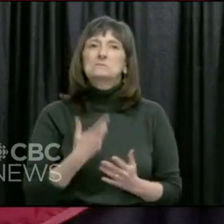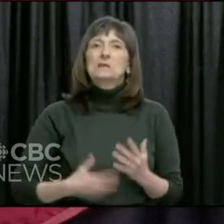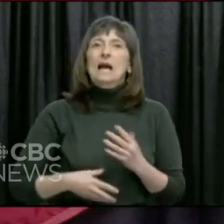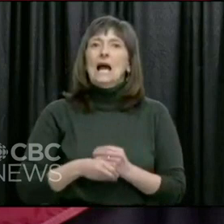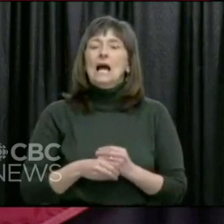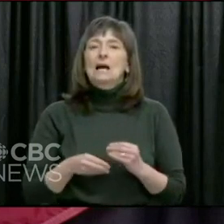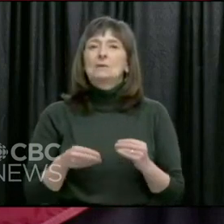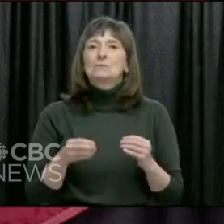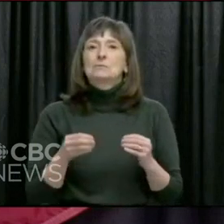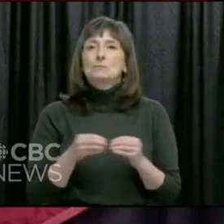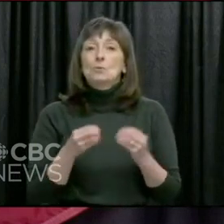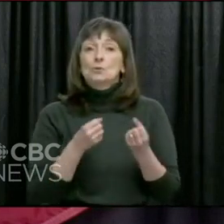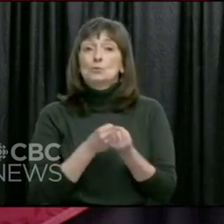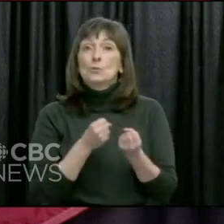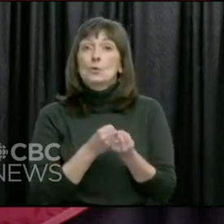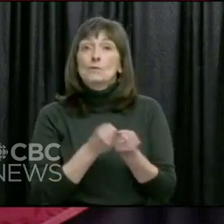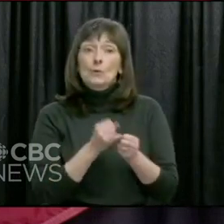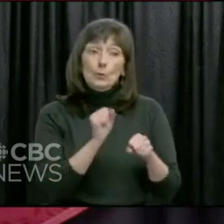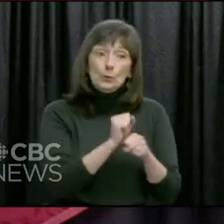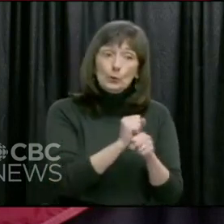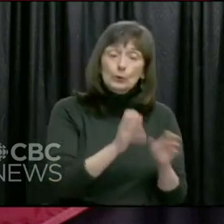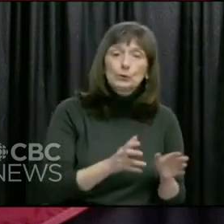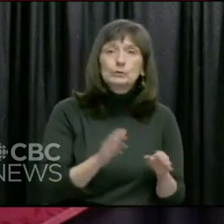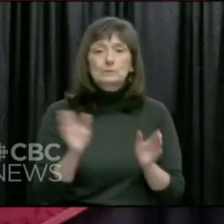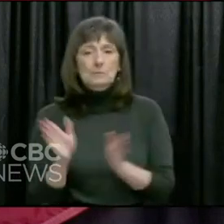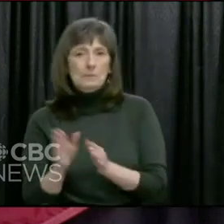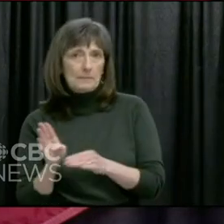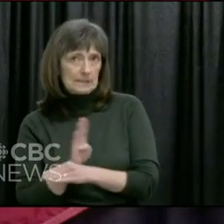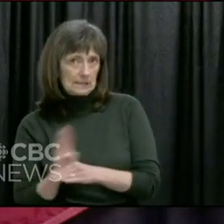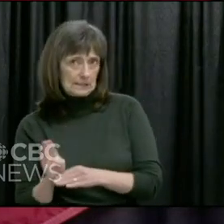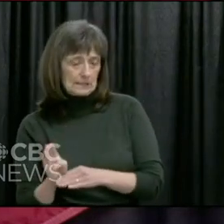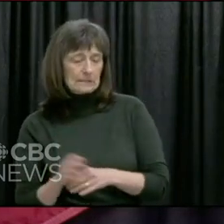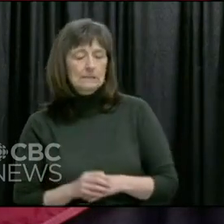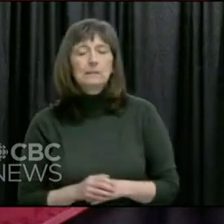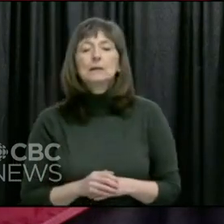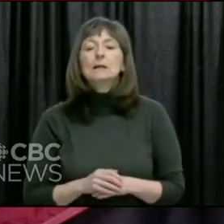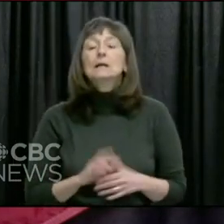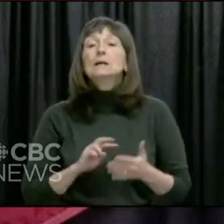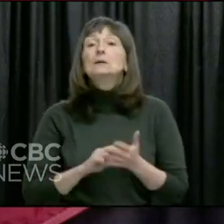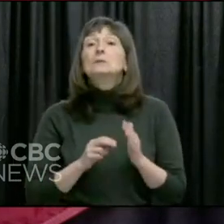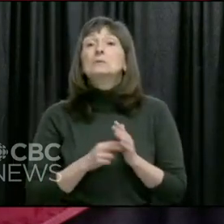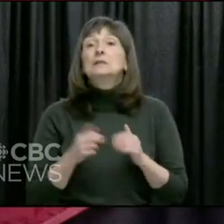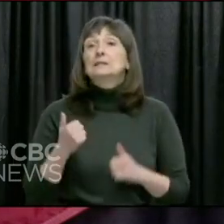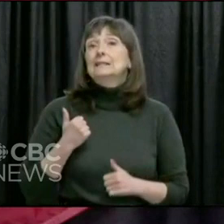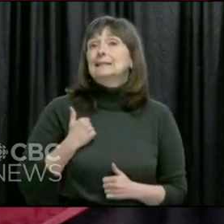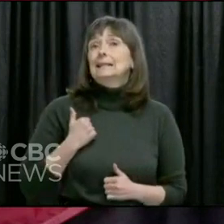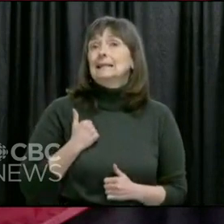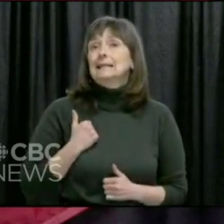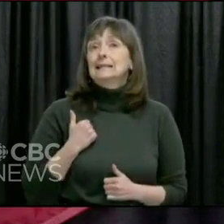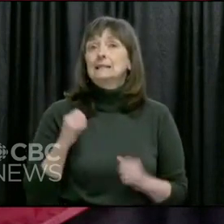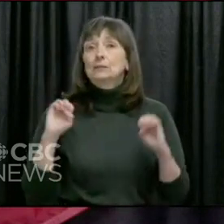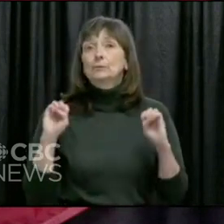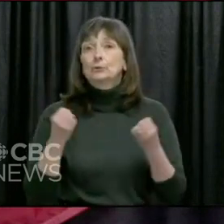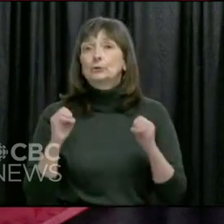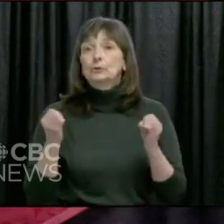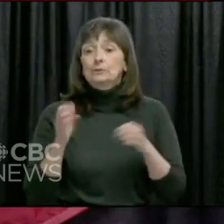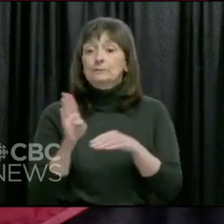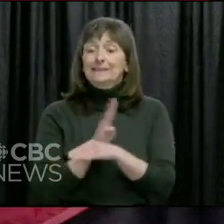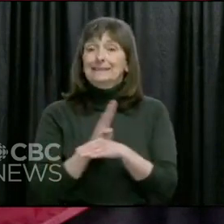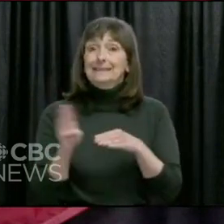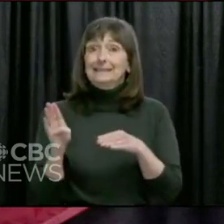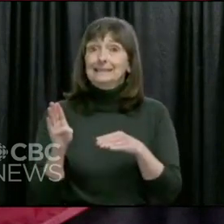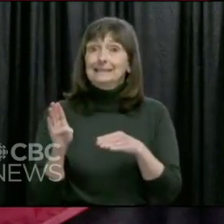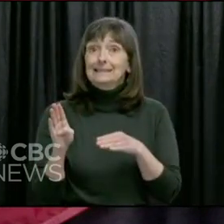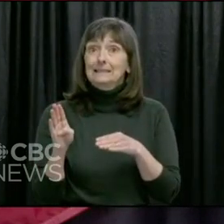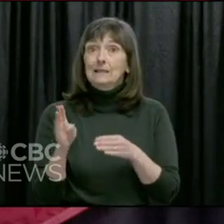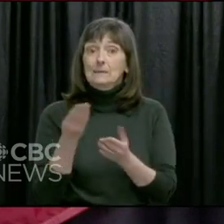for workers and small businesses. And this means that the eligibility criteria for the Canadian emergency business account